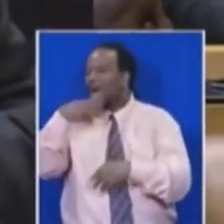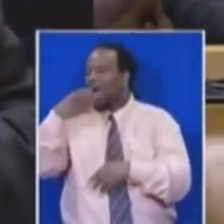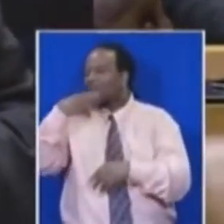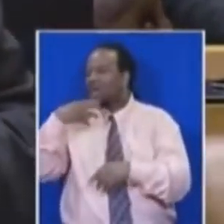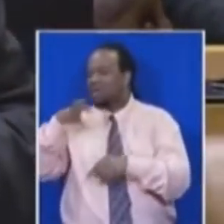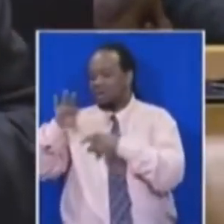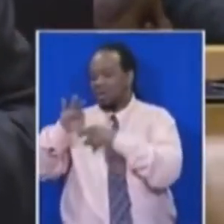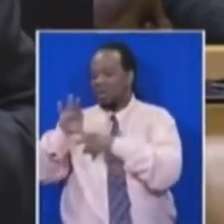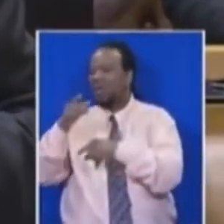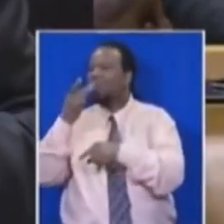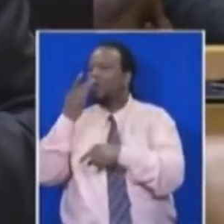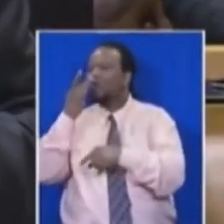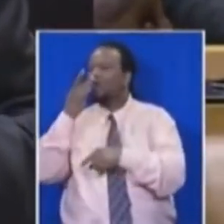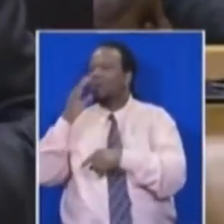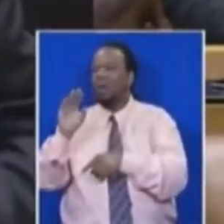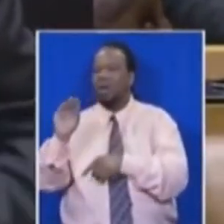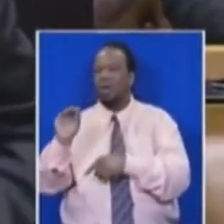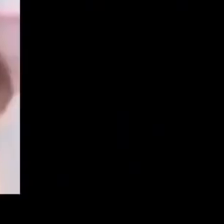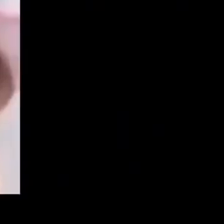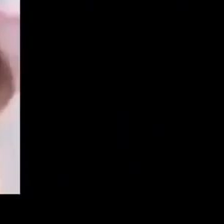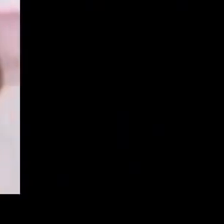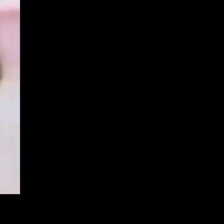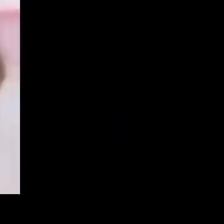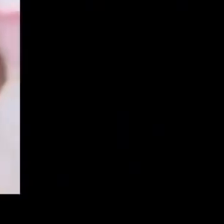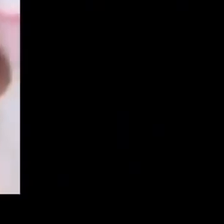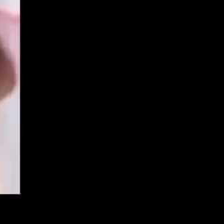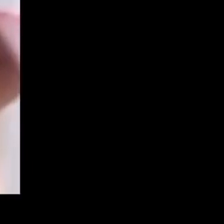apple flavor. Why not water, chef?